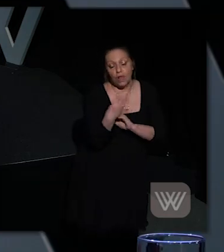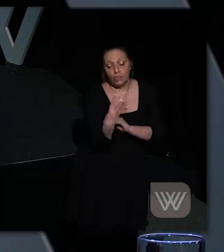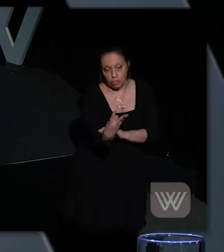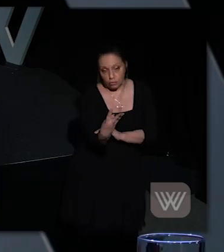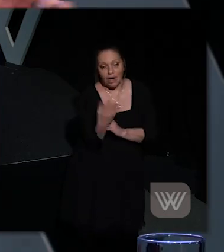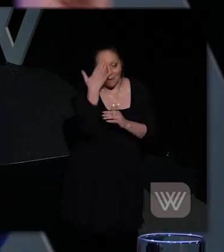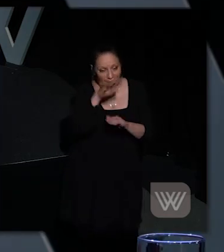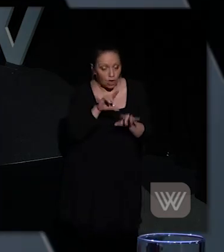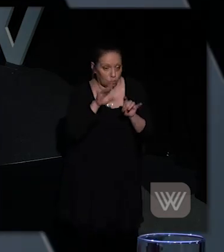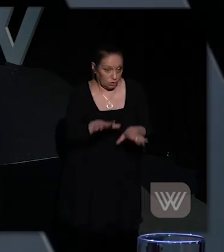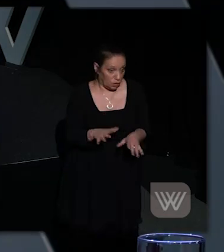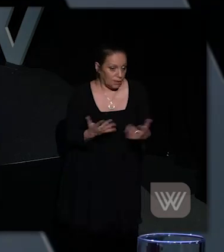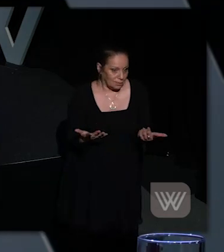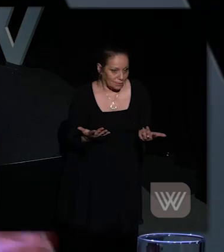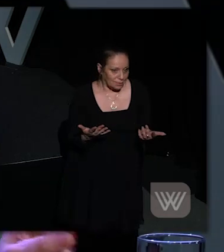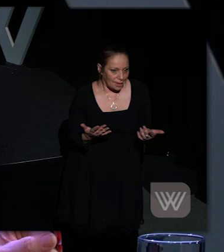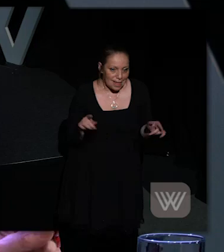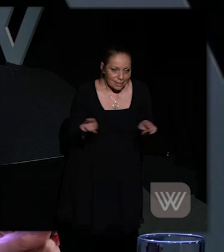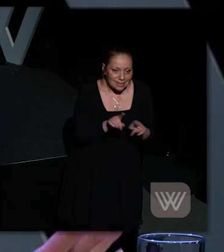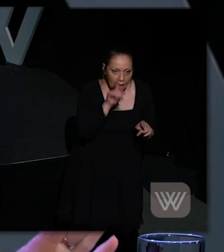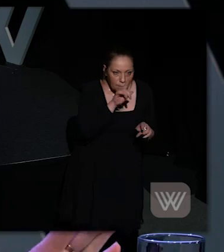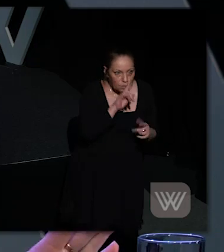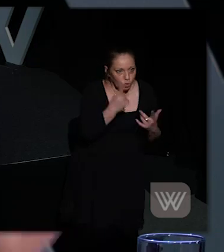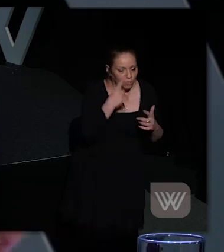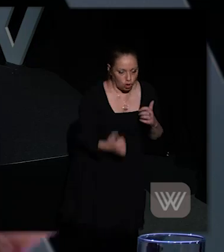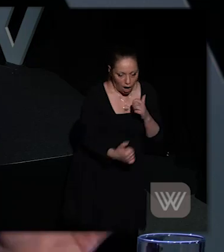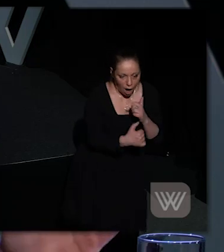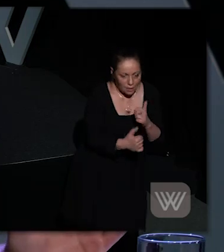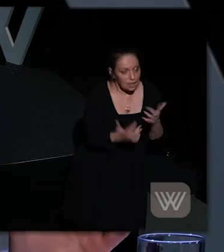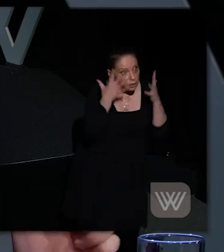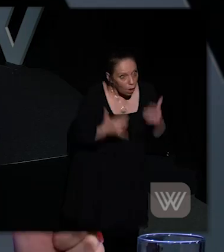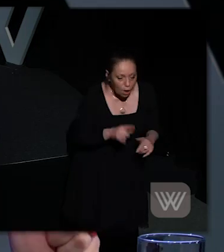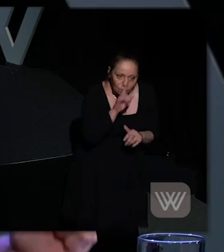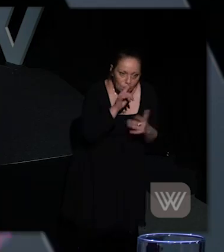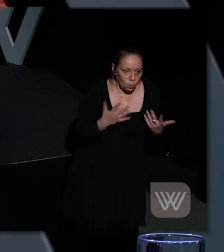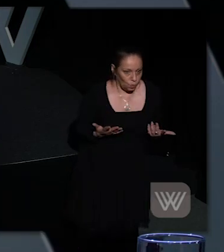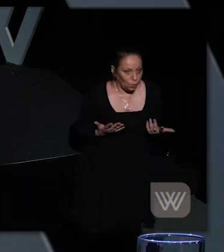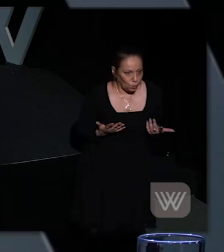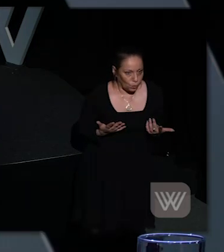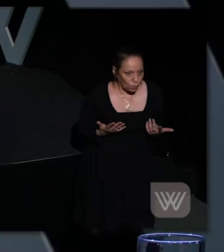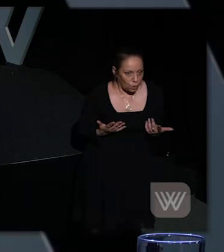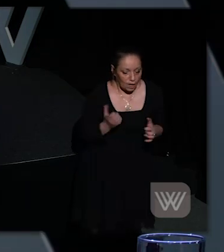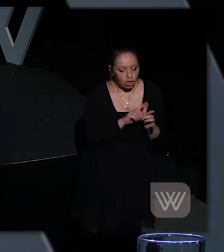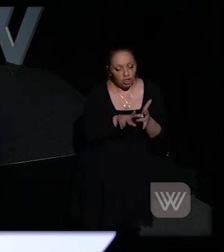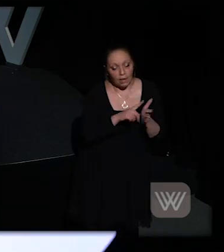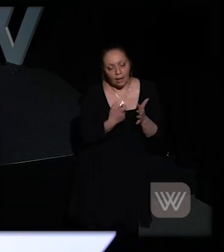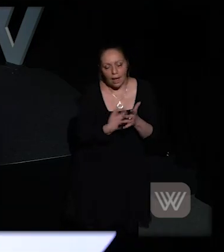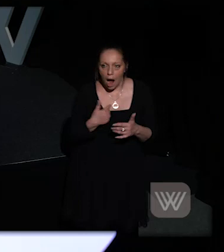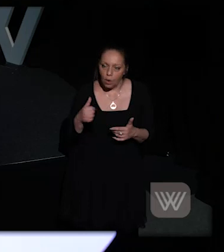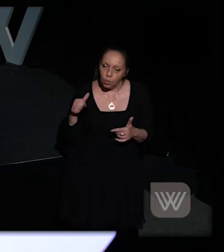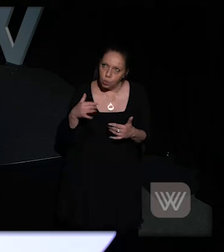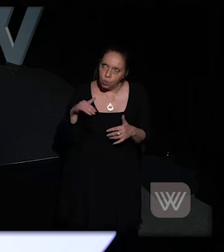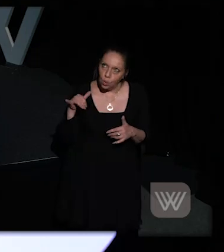adult Australians. That is the same amount of people who've ever tried ICE, for example. So it's a lot of people. In terms of gender, and I wish I'd asked